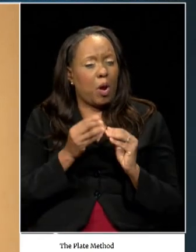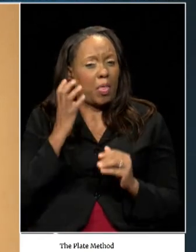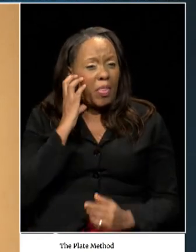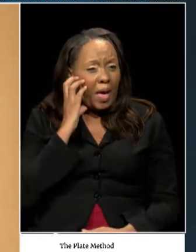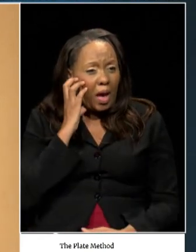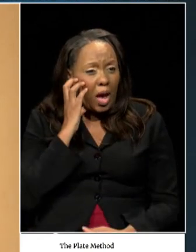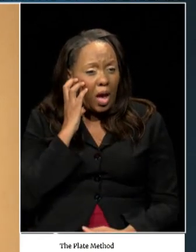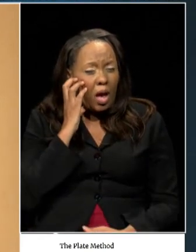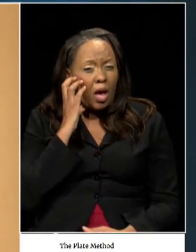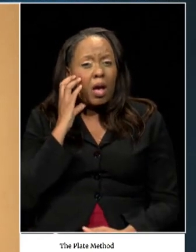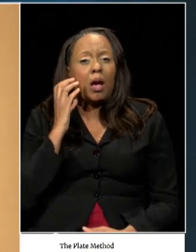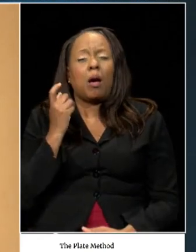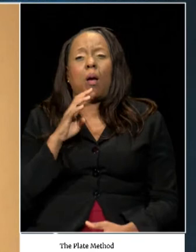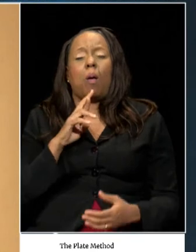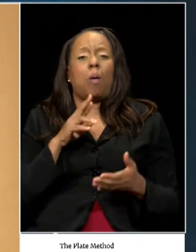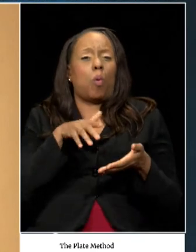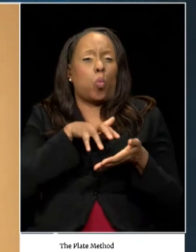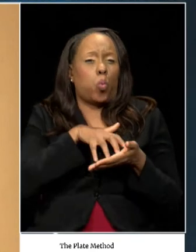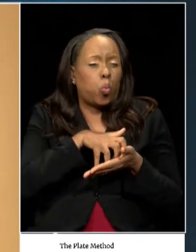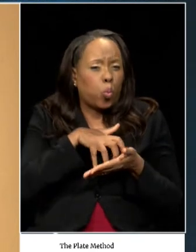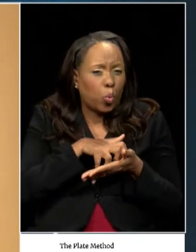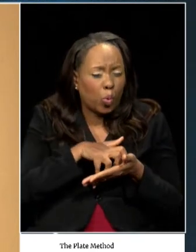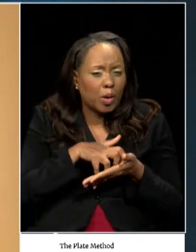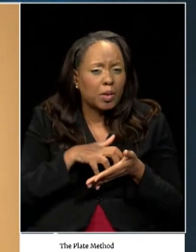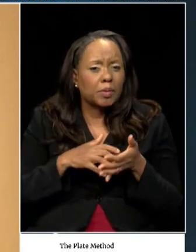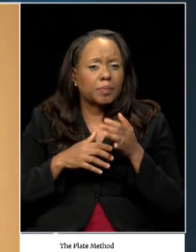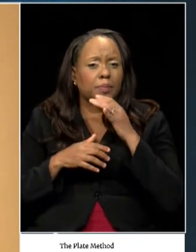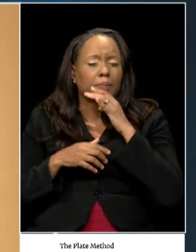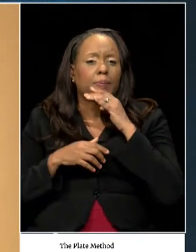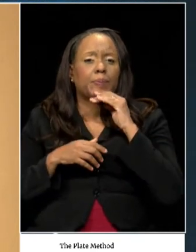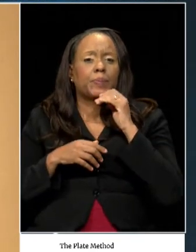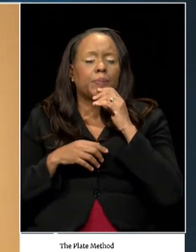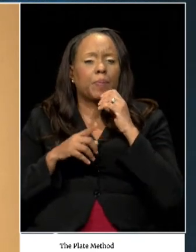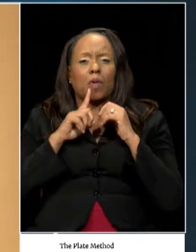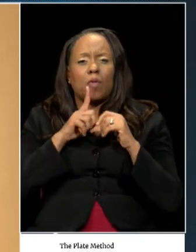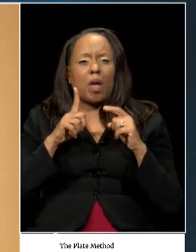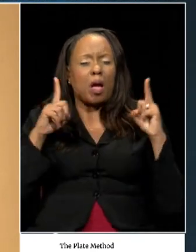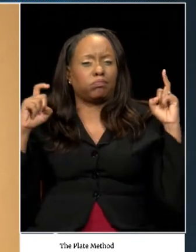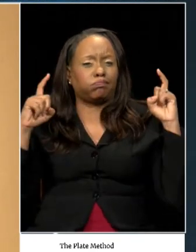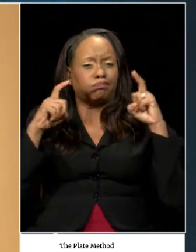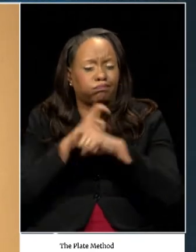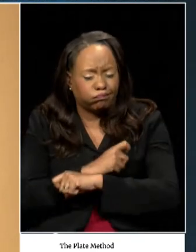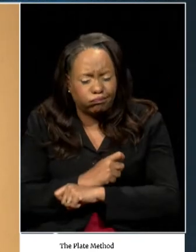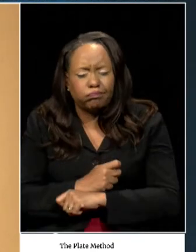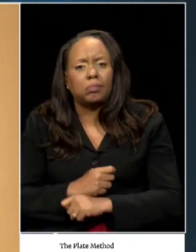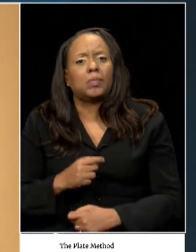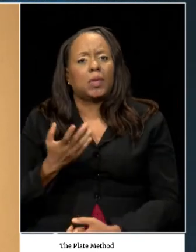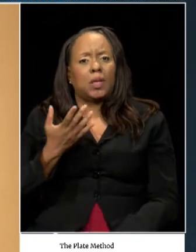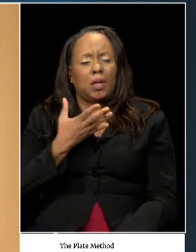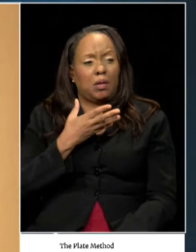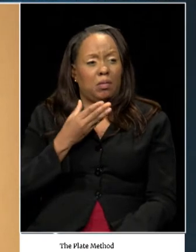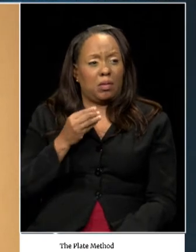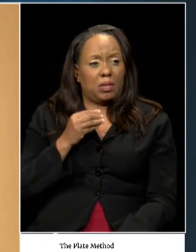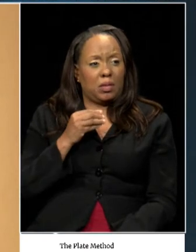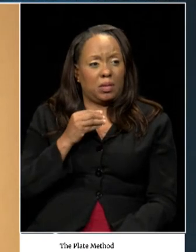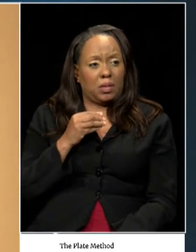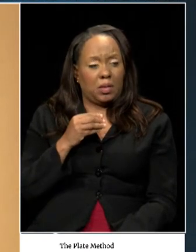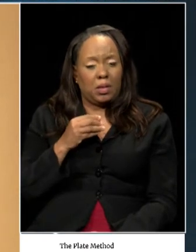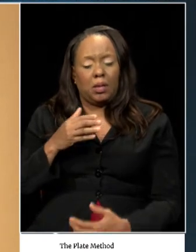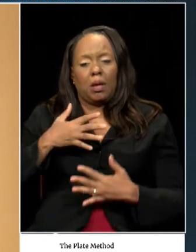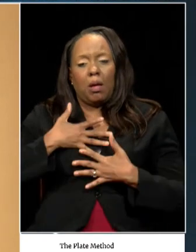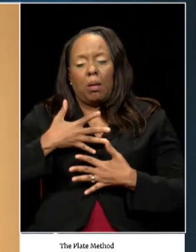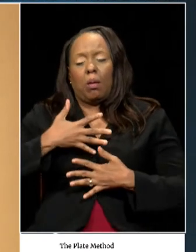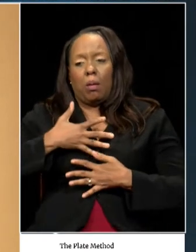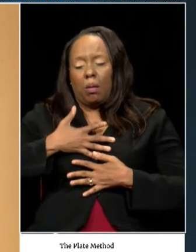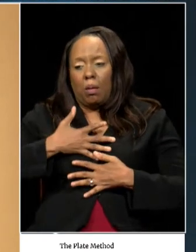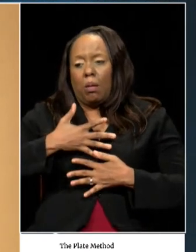weakened or both, is a very common complication of hypertension. It leads to shortness of breath